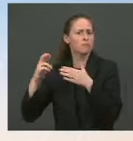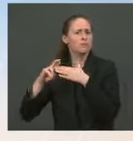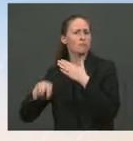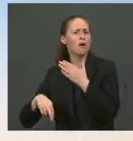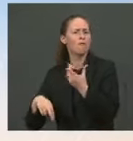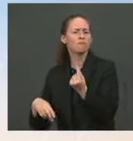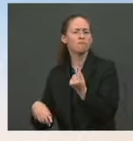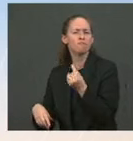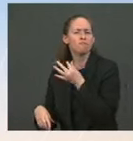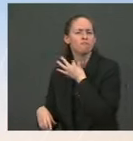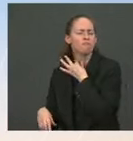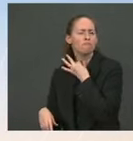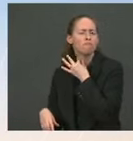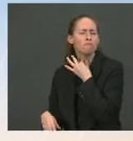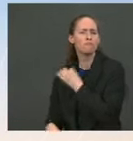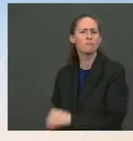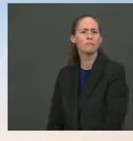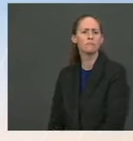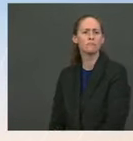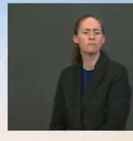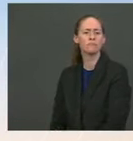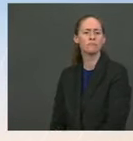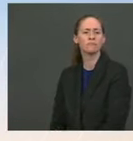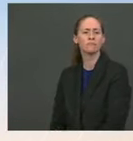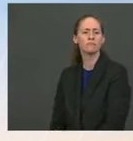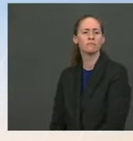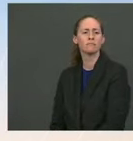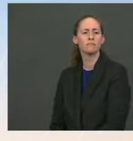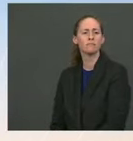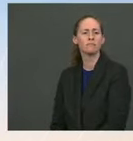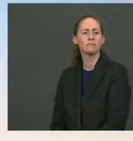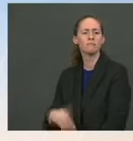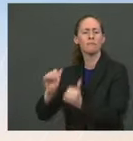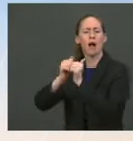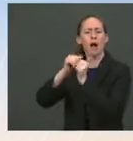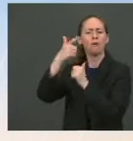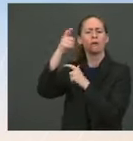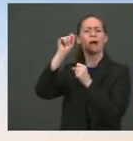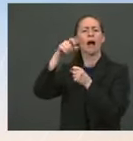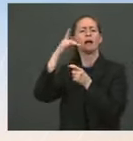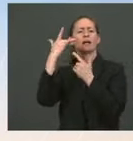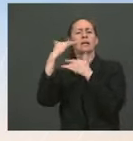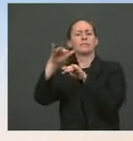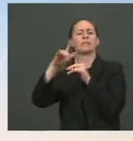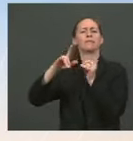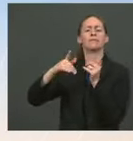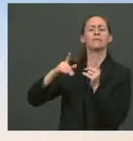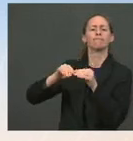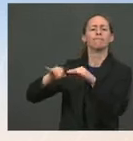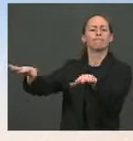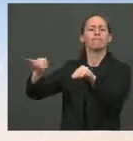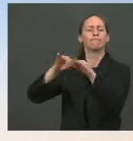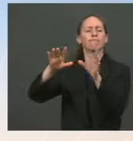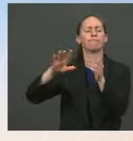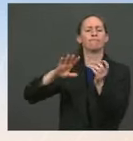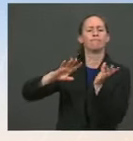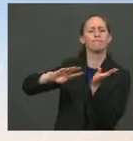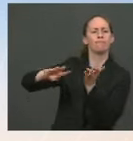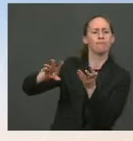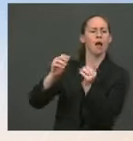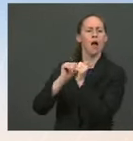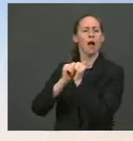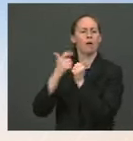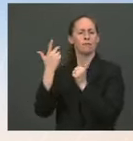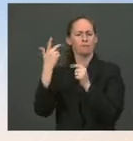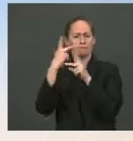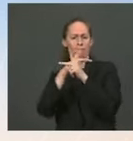choice that limits output? And also, what's the timeline for that study? I had seen some reporting mm-hmm. that a decision could come after the reconciliation vote,